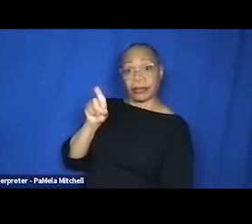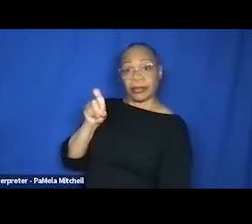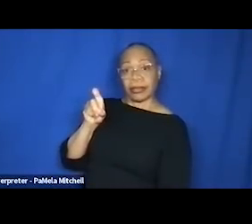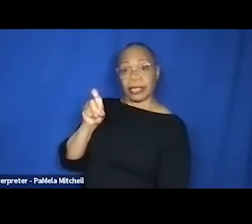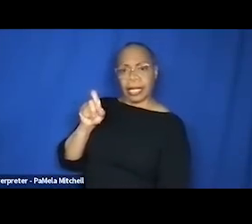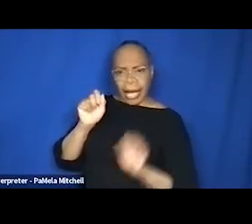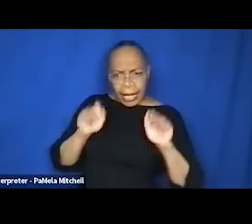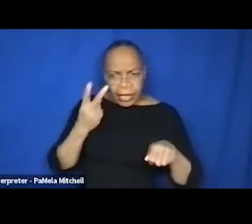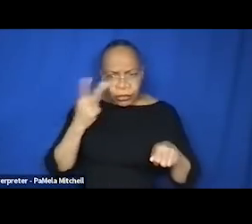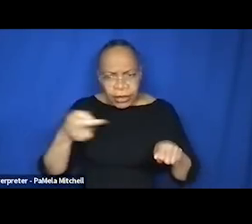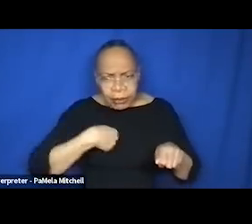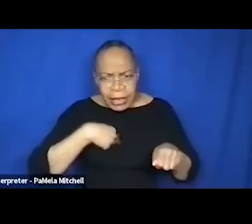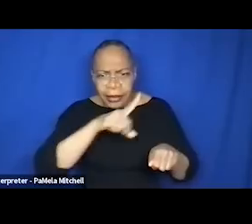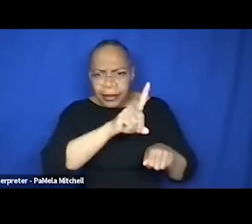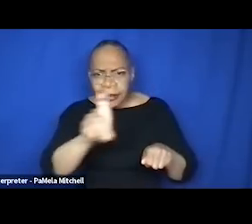Can you see me?